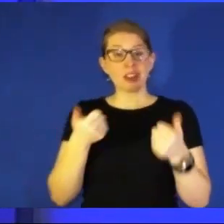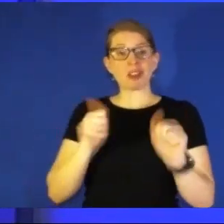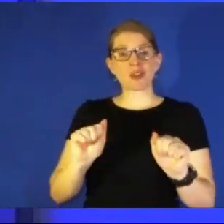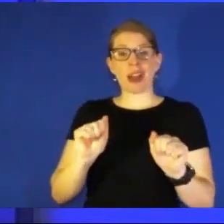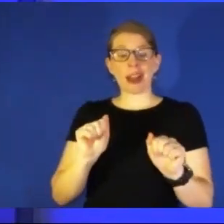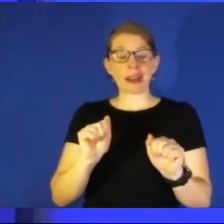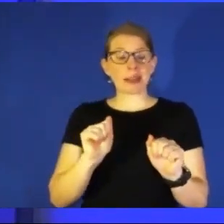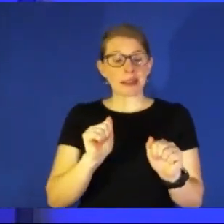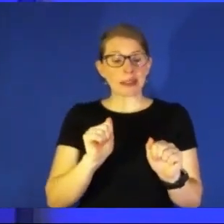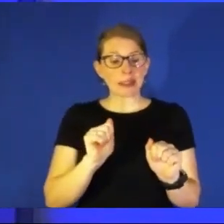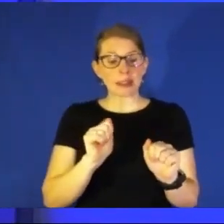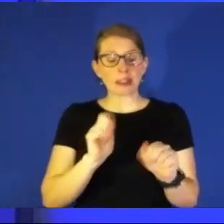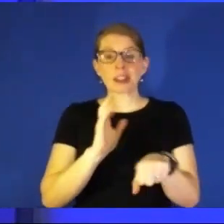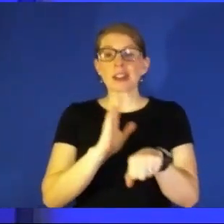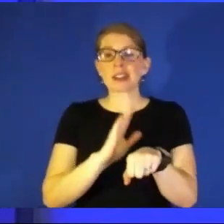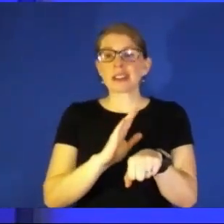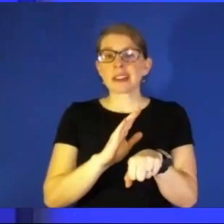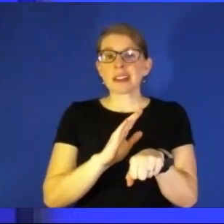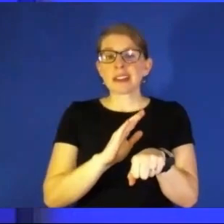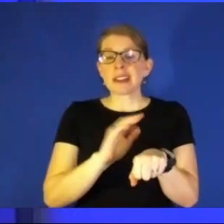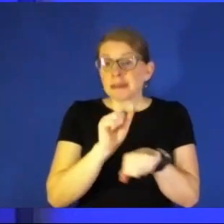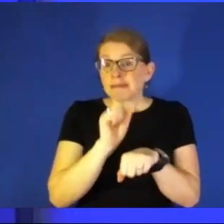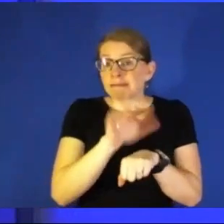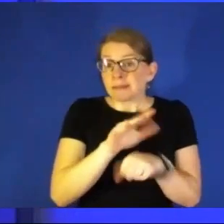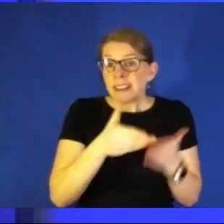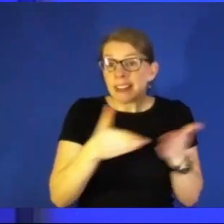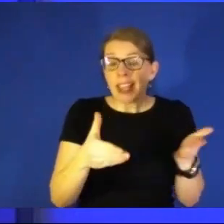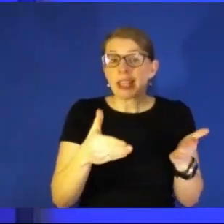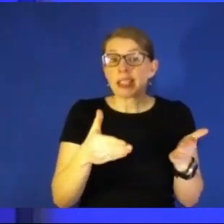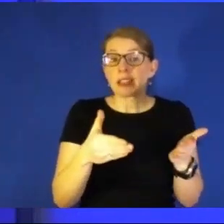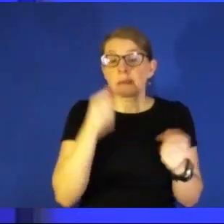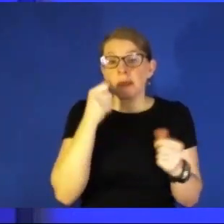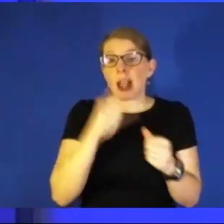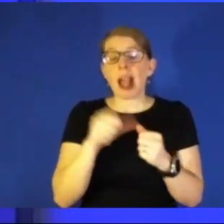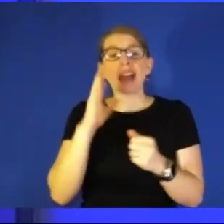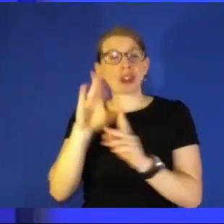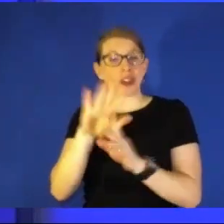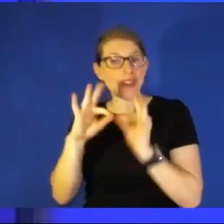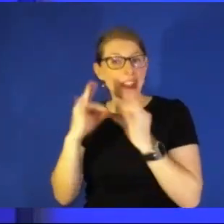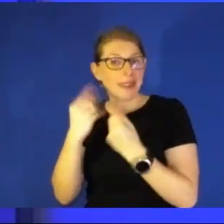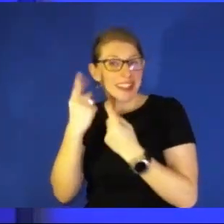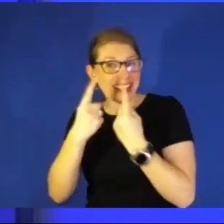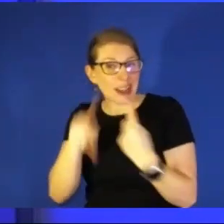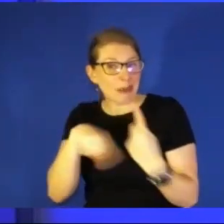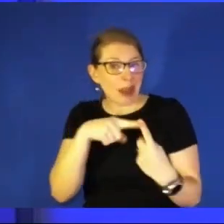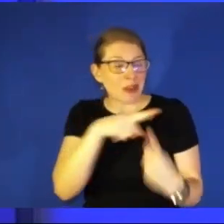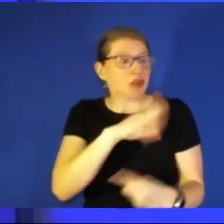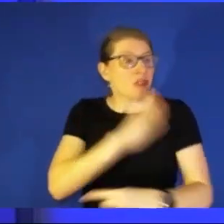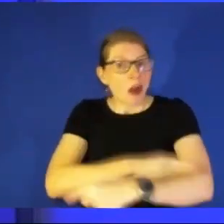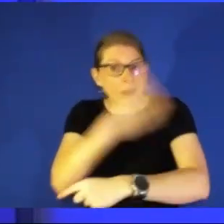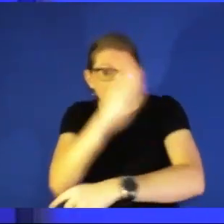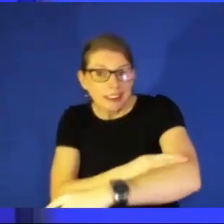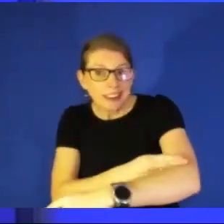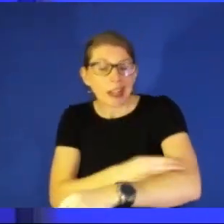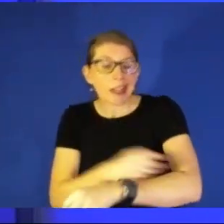familiar to them and say, I know your family is thinking about you. Your daughter sends her love.